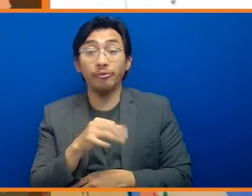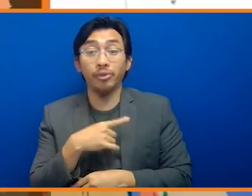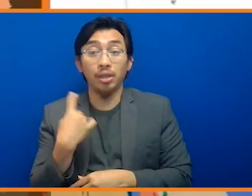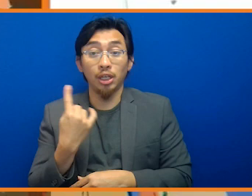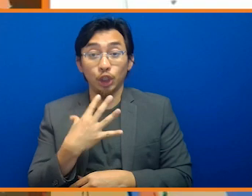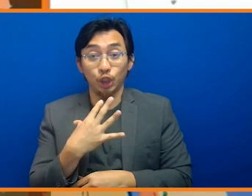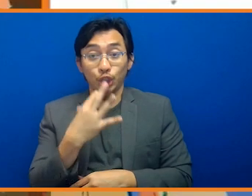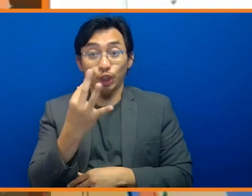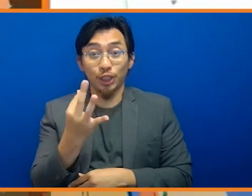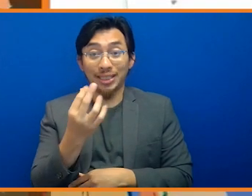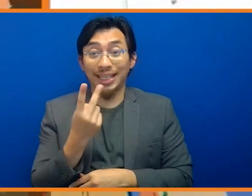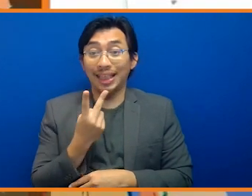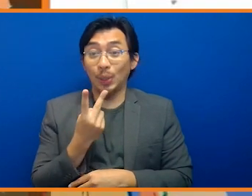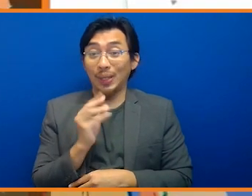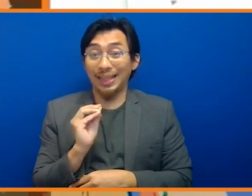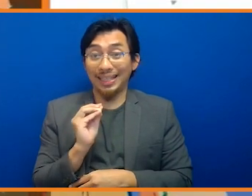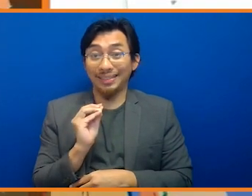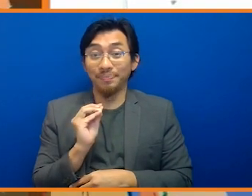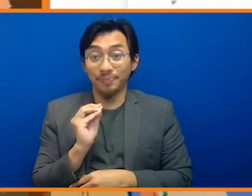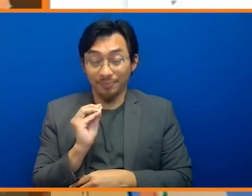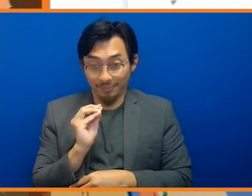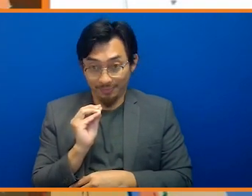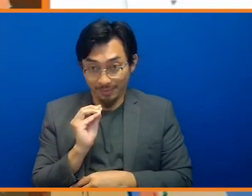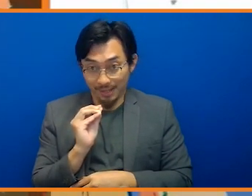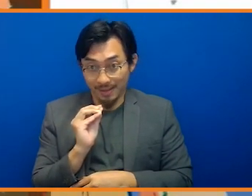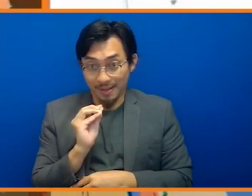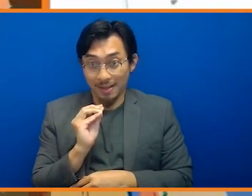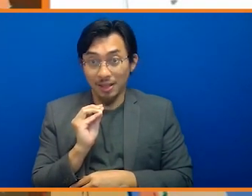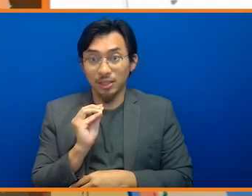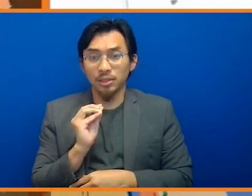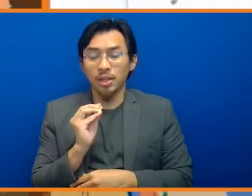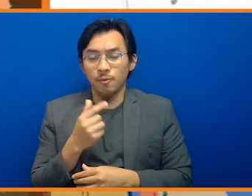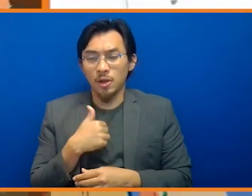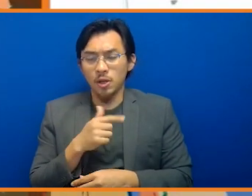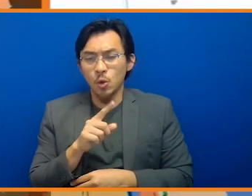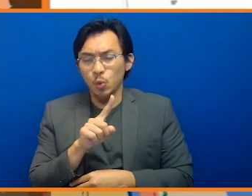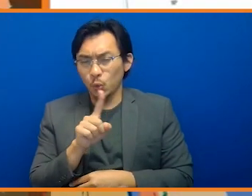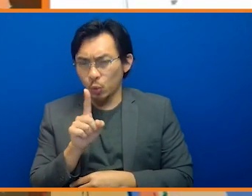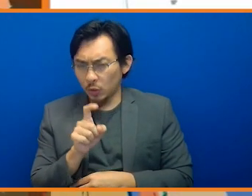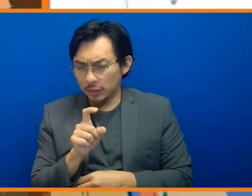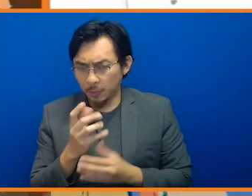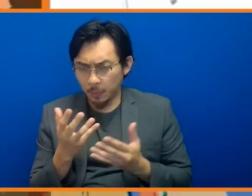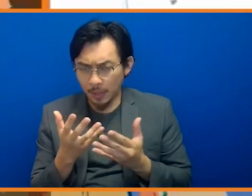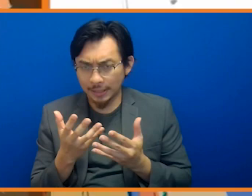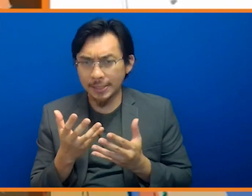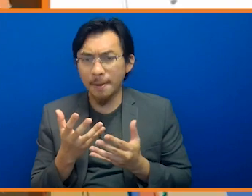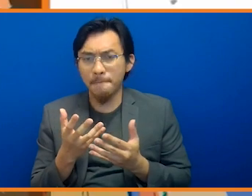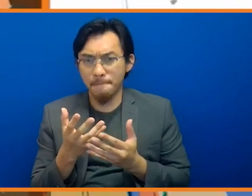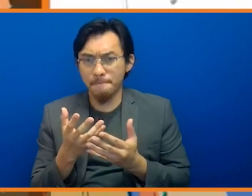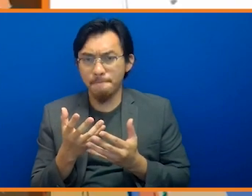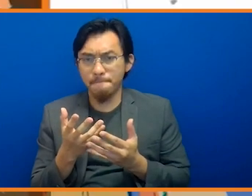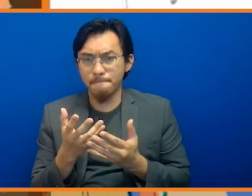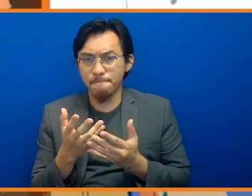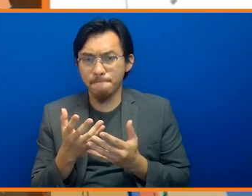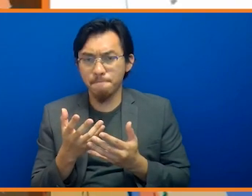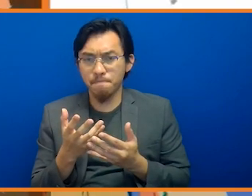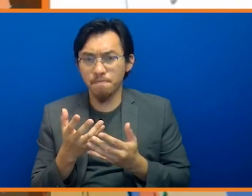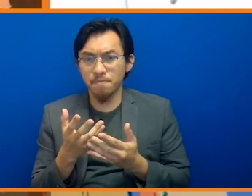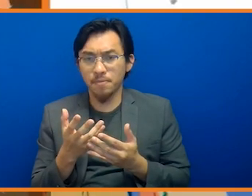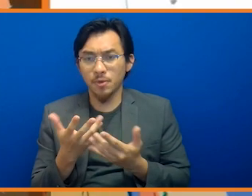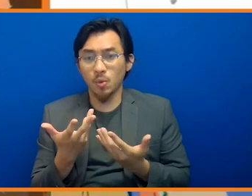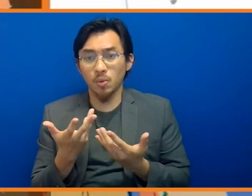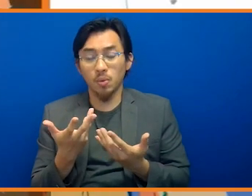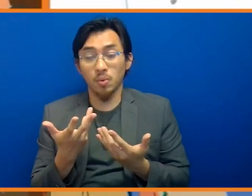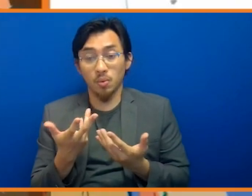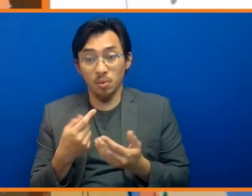a 2020 finalist, and the real question is, do we